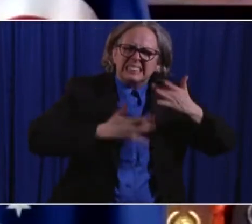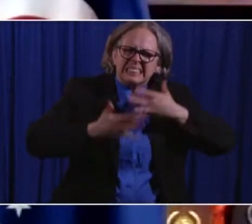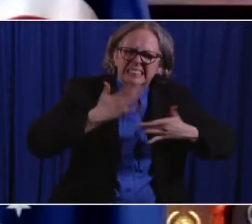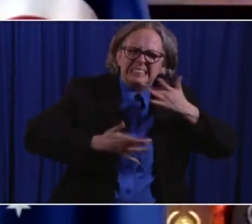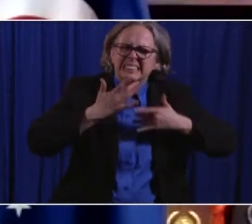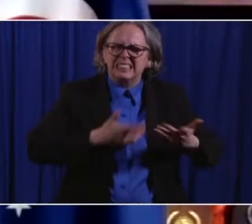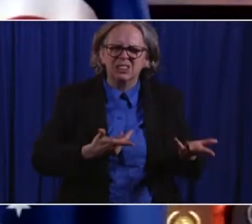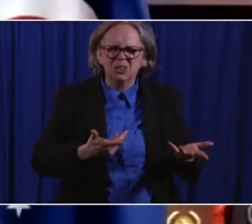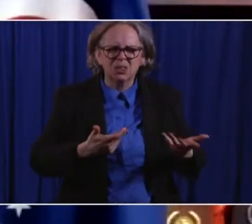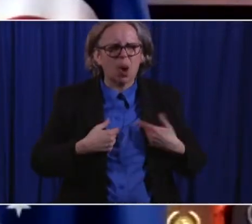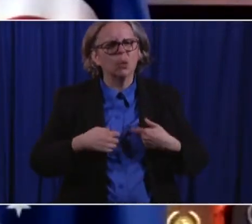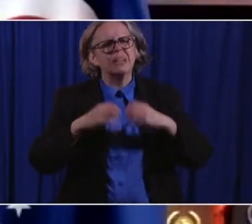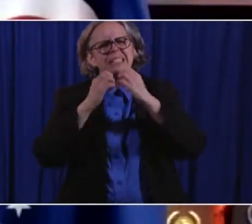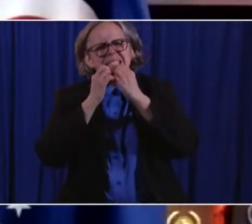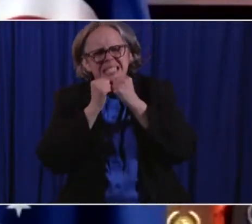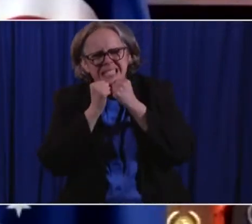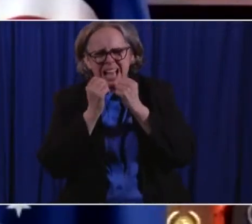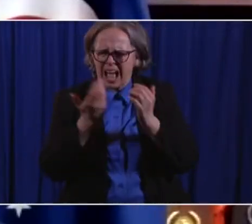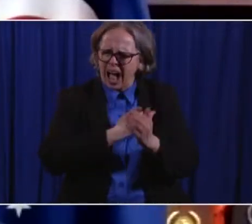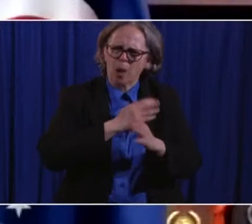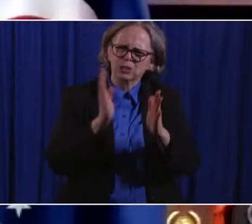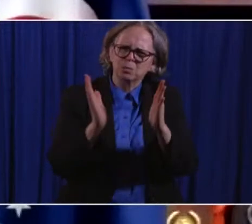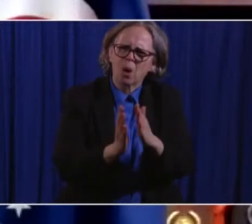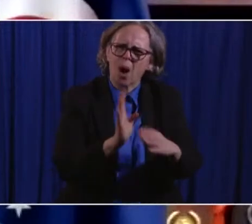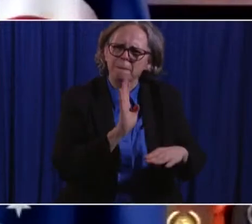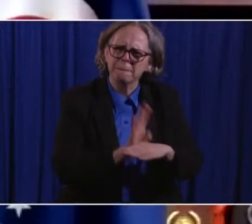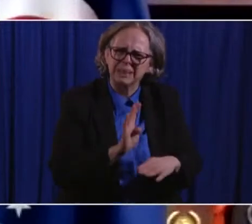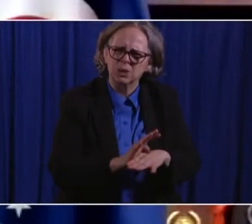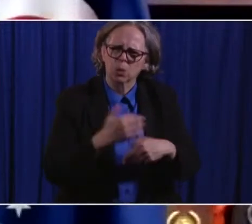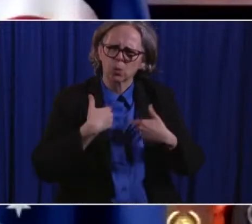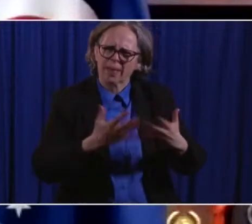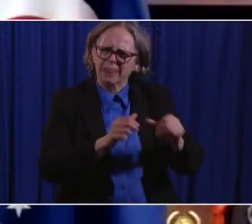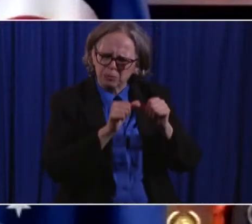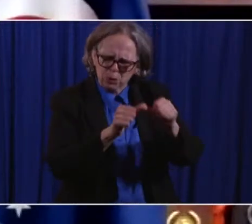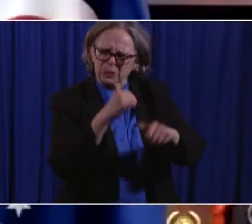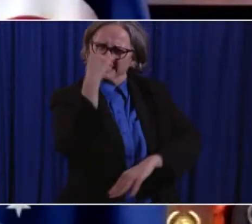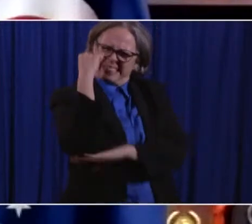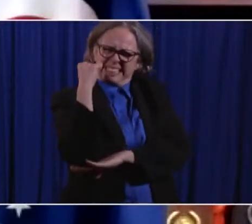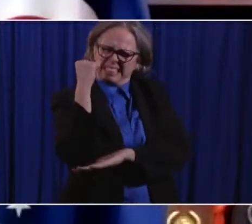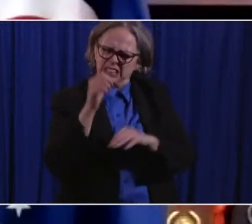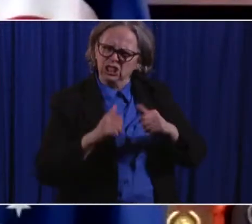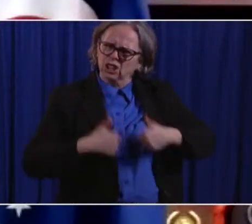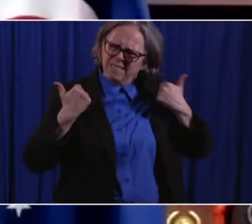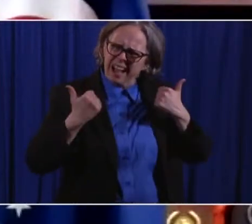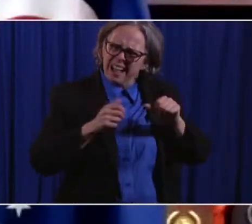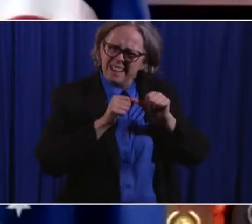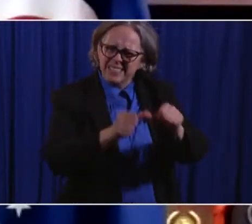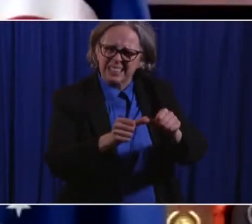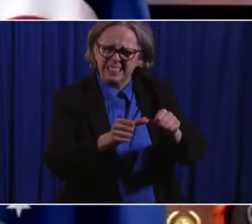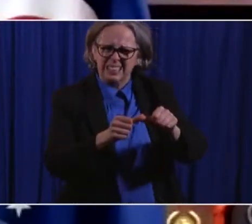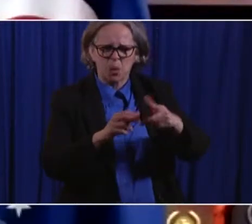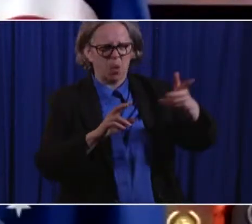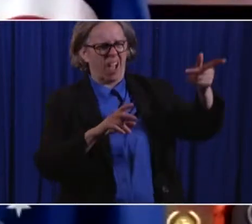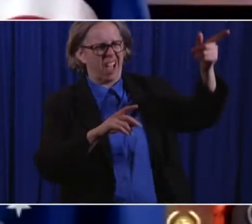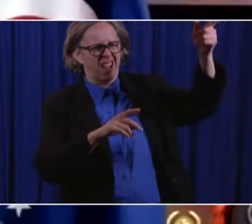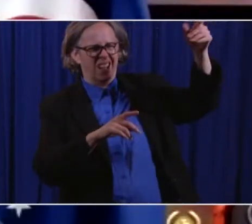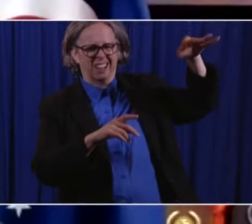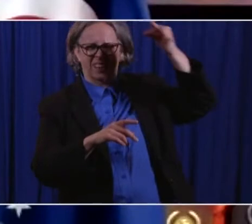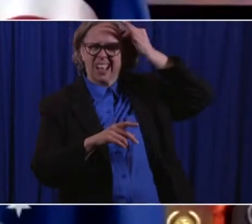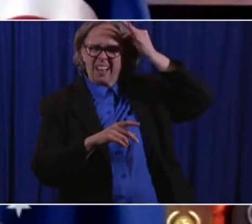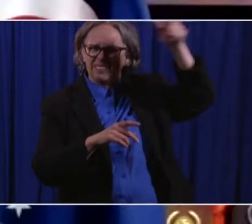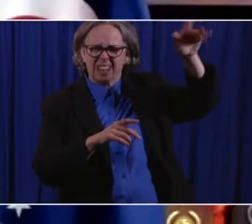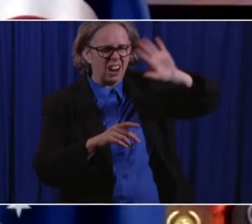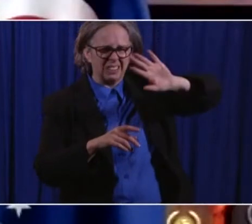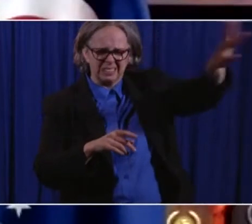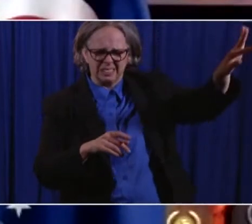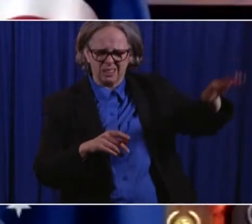We don't want to have to be reliant on these national companies for everything. We need Ohio companies. We need good small businesses